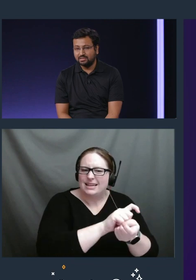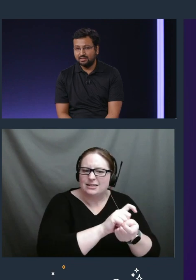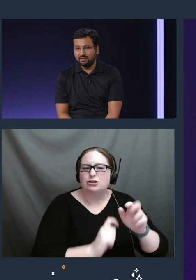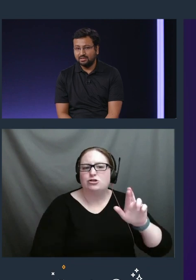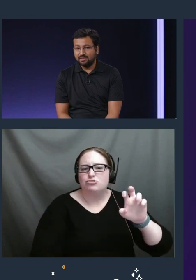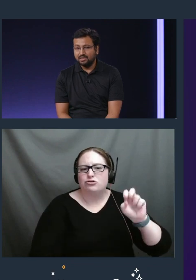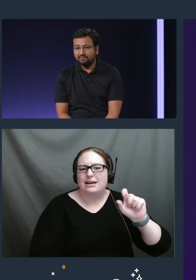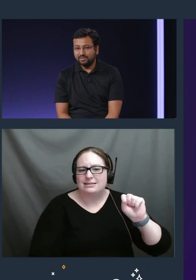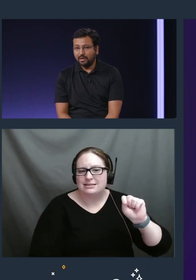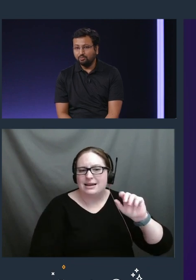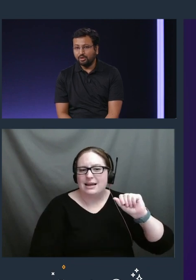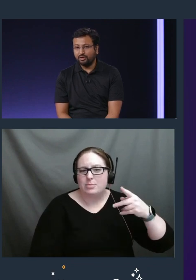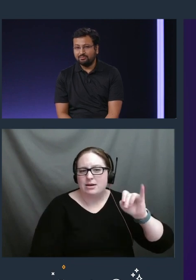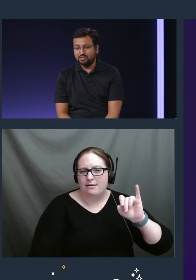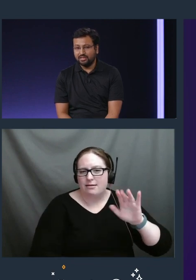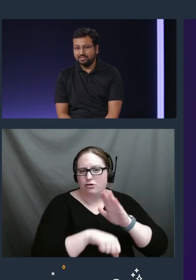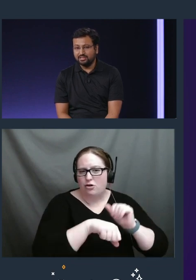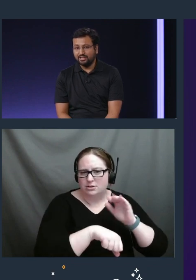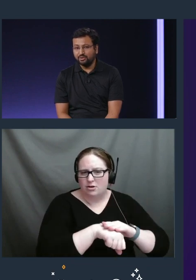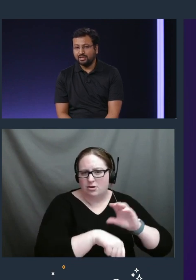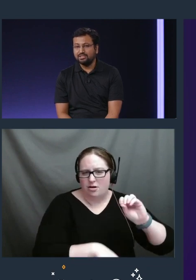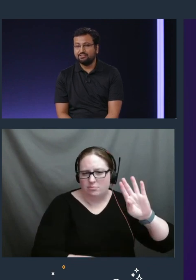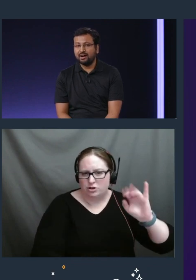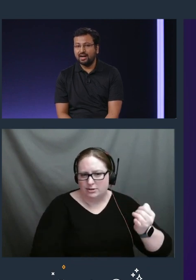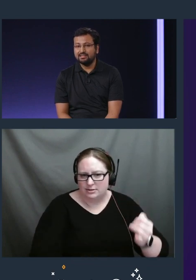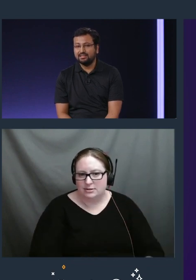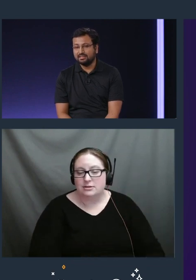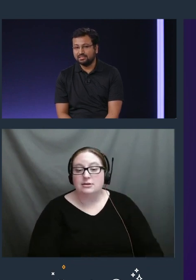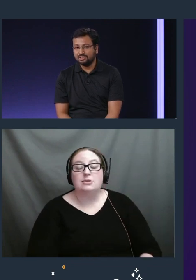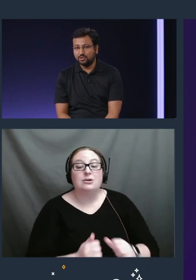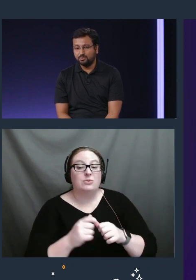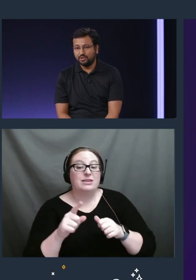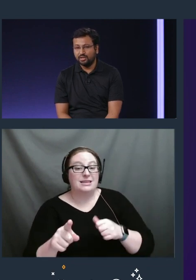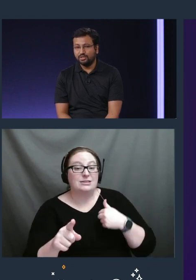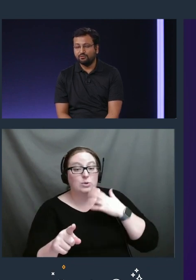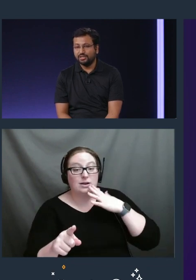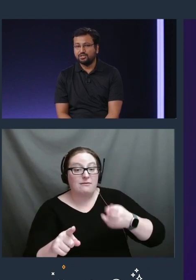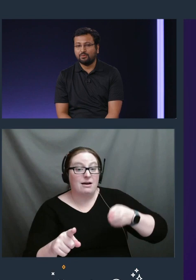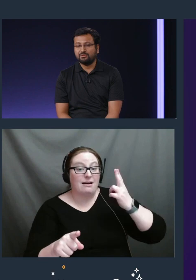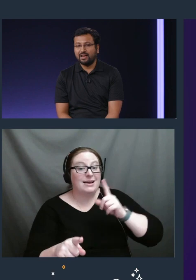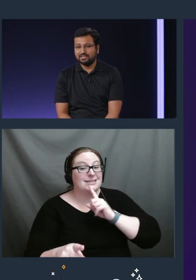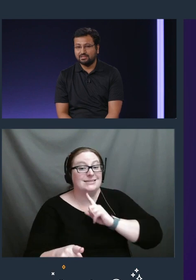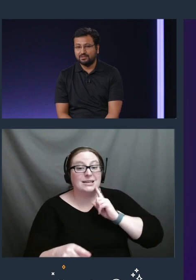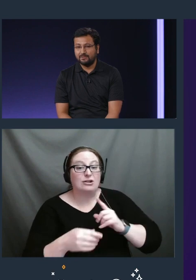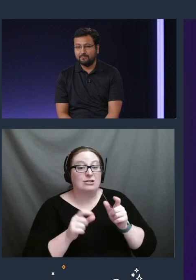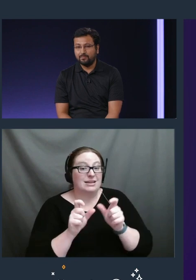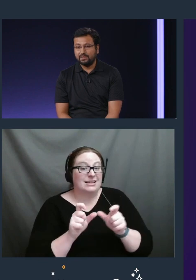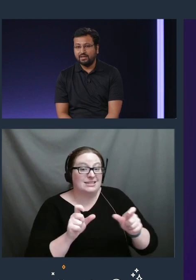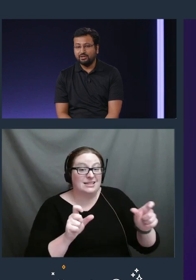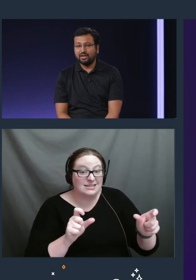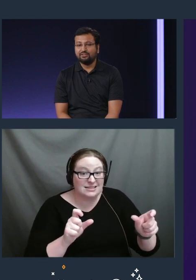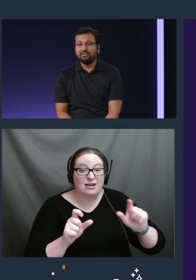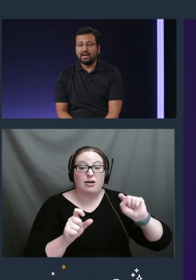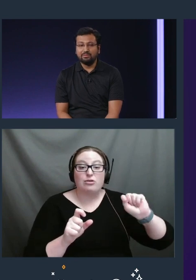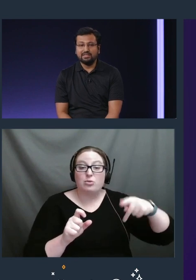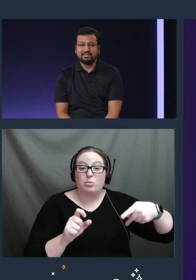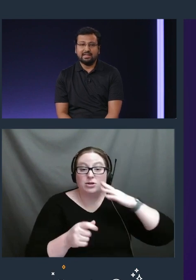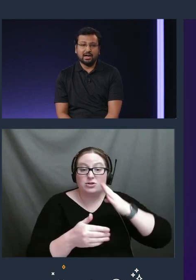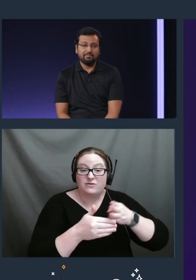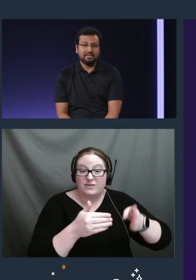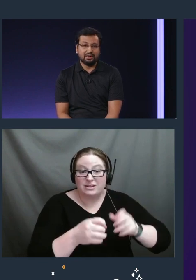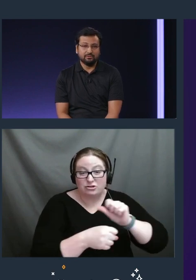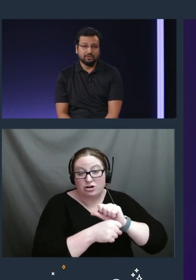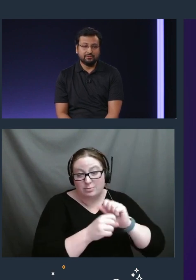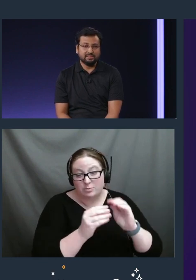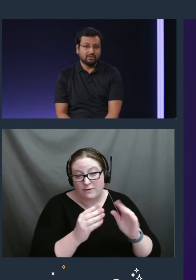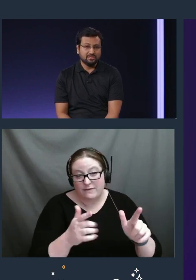objects. With Mount Point for Amazon S3, you can achieve high single instance throughput to finish jobs faster. You can reliably scale